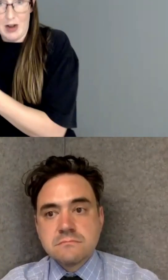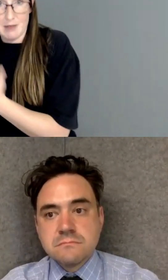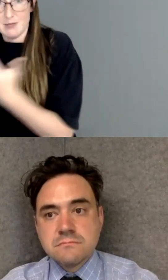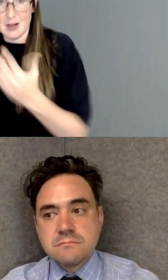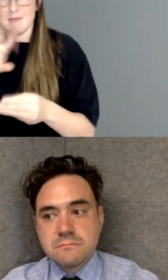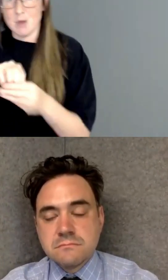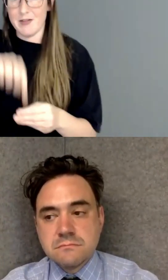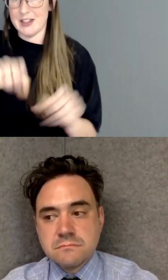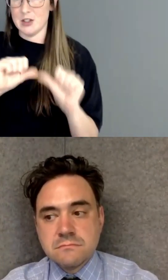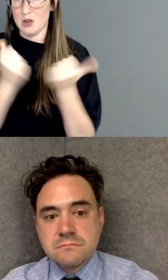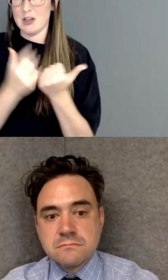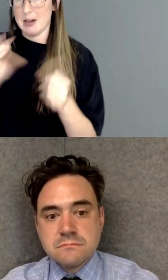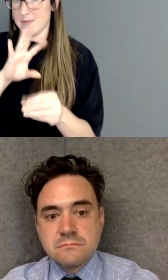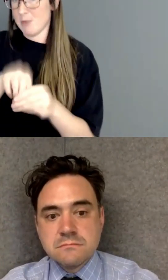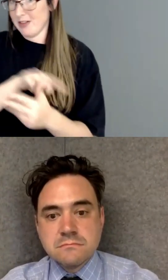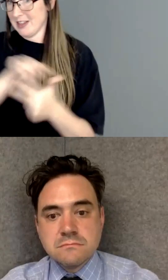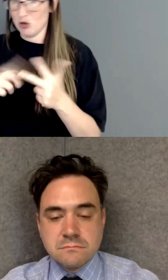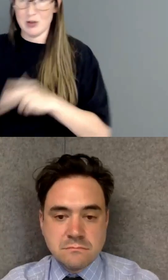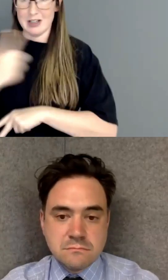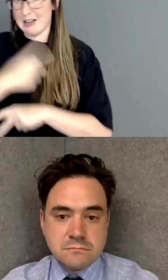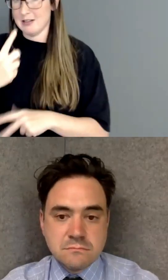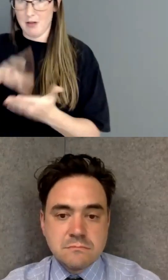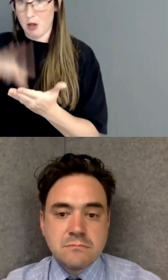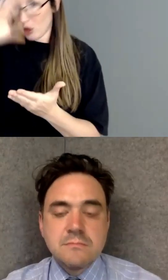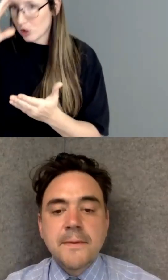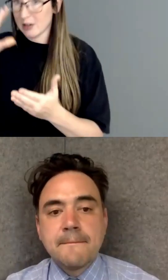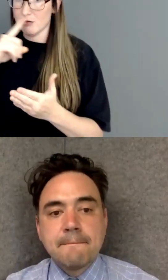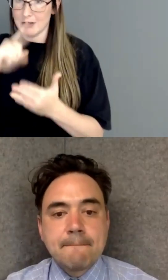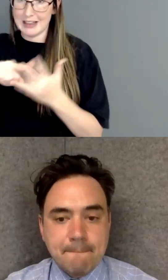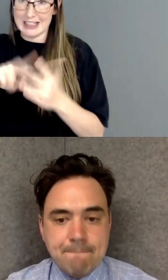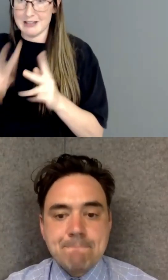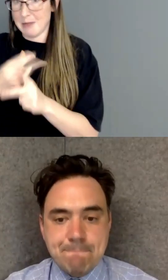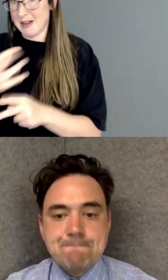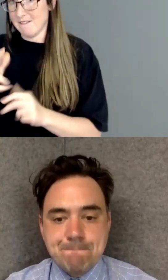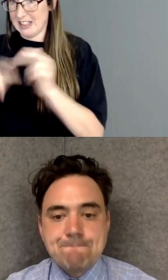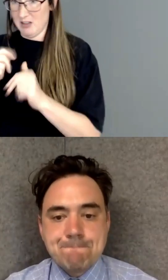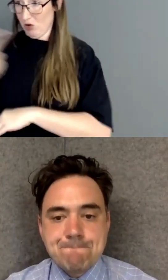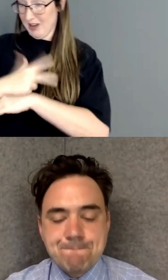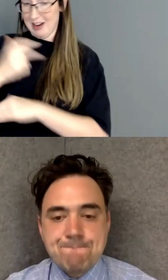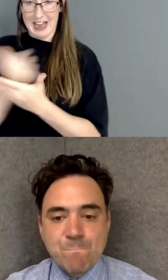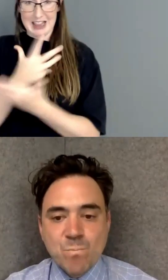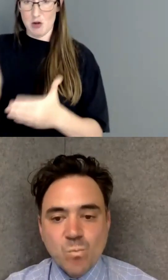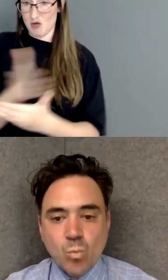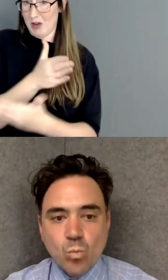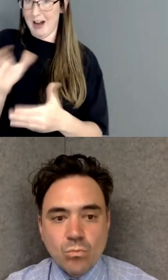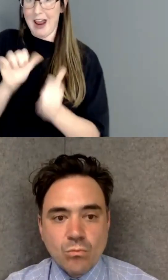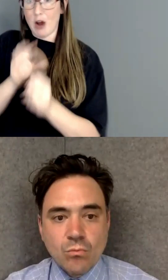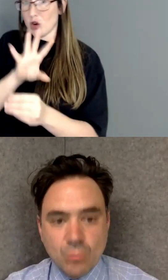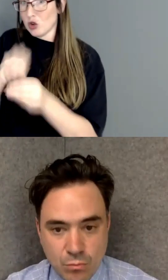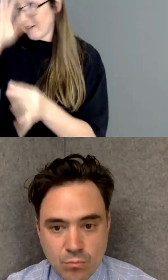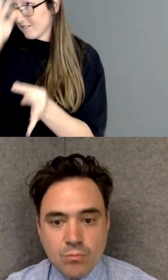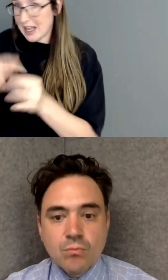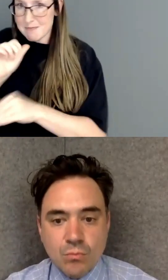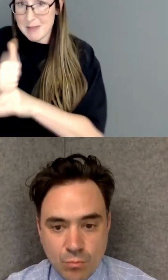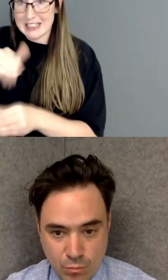of this association and part of these 3 days of learning when it comes to these types of facilities. Anything ranging from how to even include faith-based into